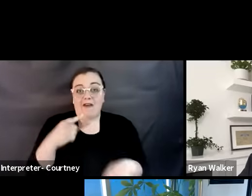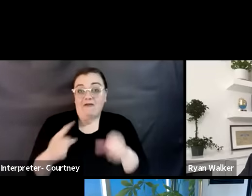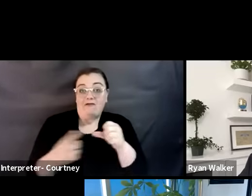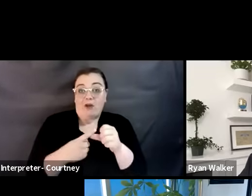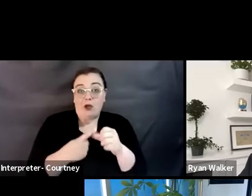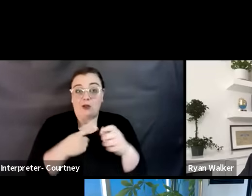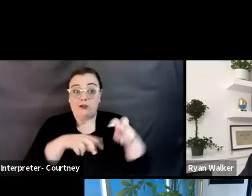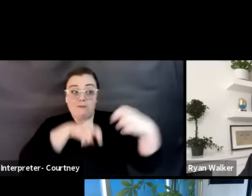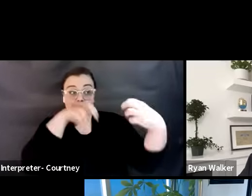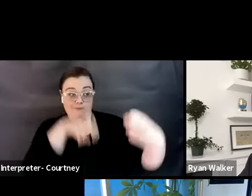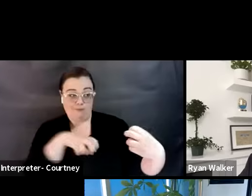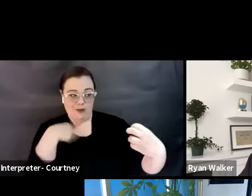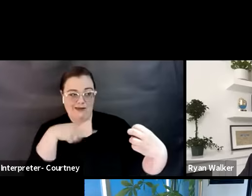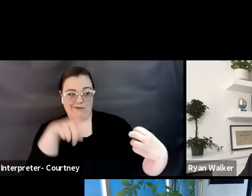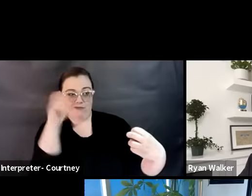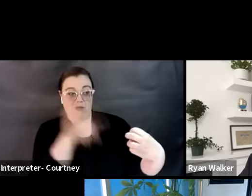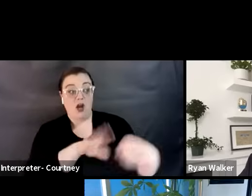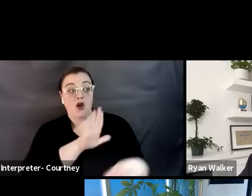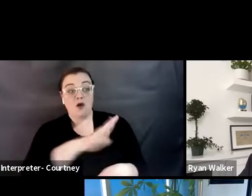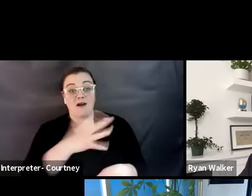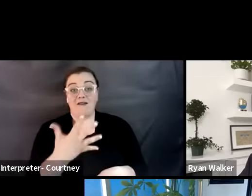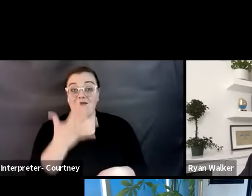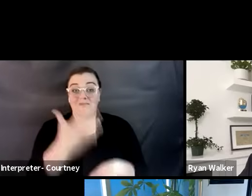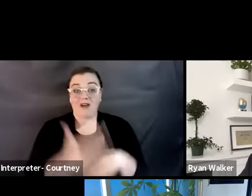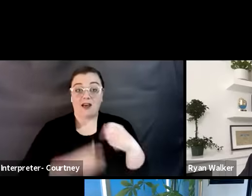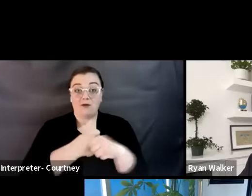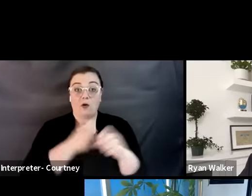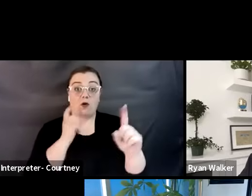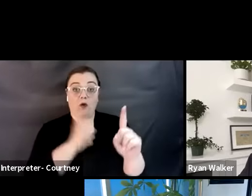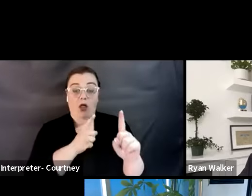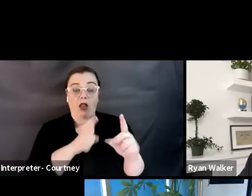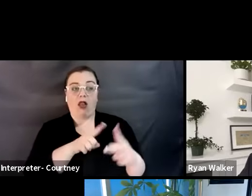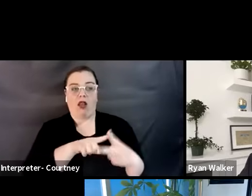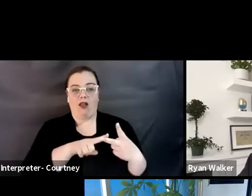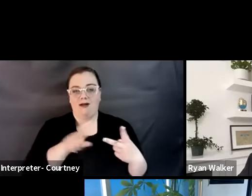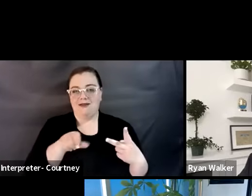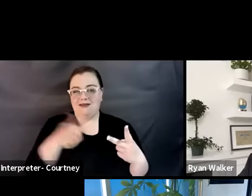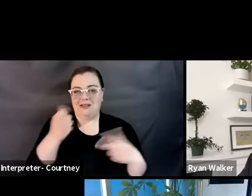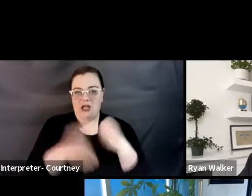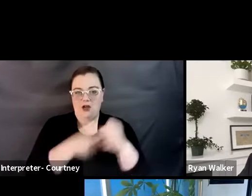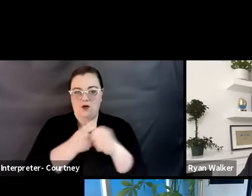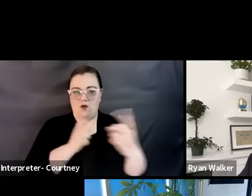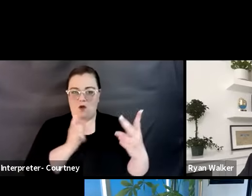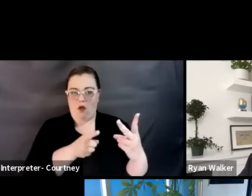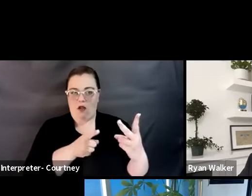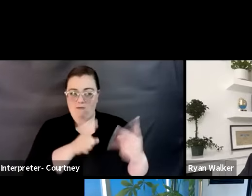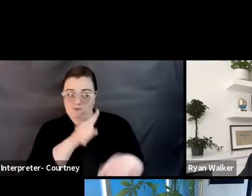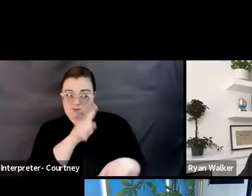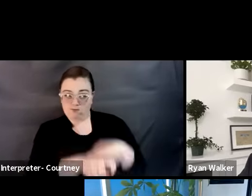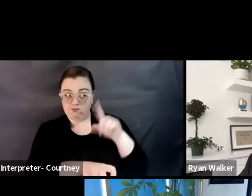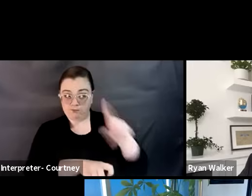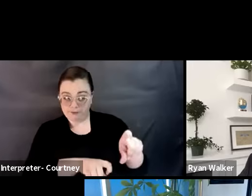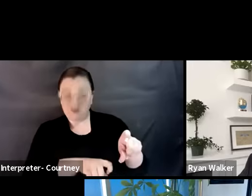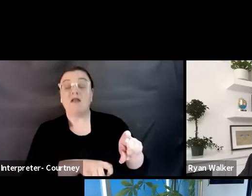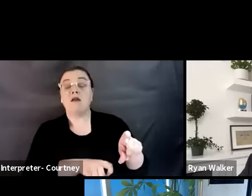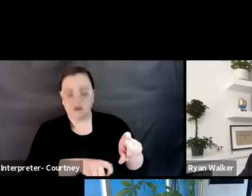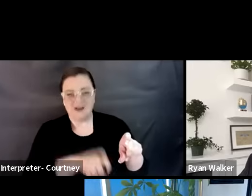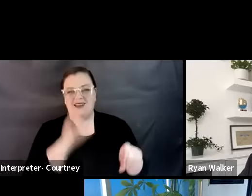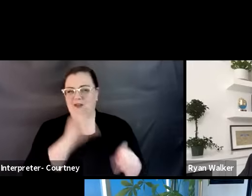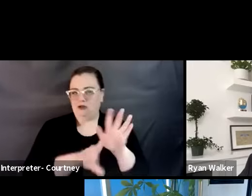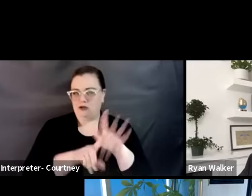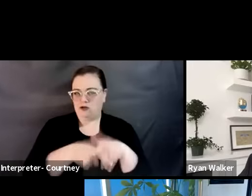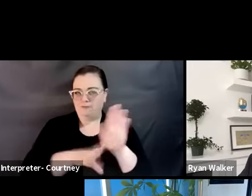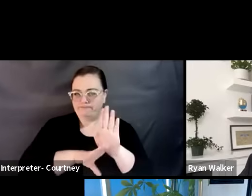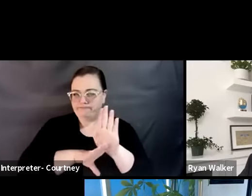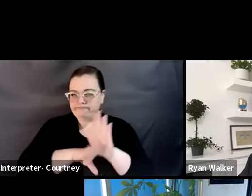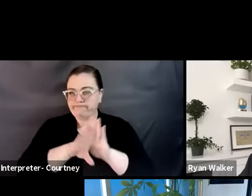ask is, okay, what's your 5-year goal and what's your 10-year goal? That's how we build our strategies. So it's always helpful when somebody has a clear